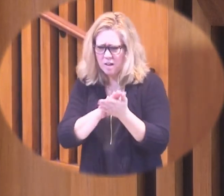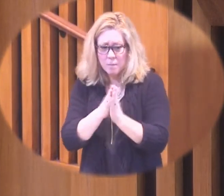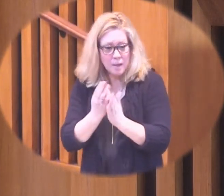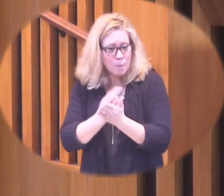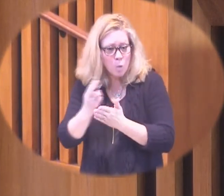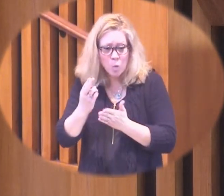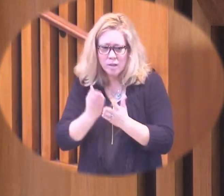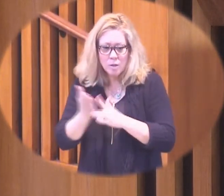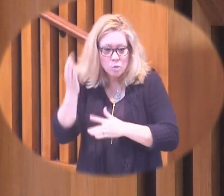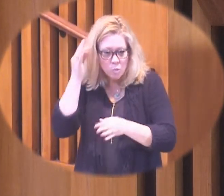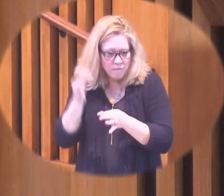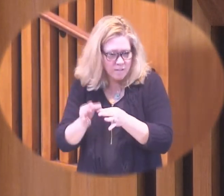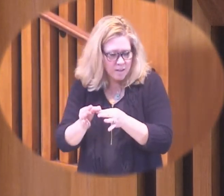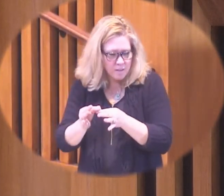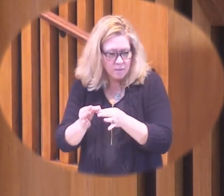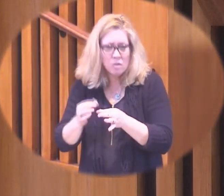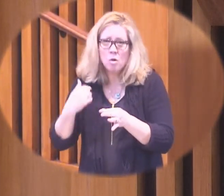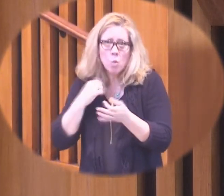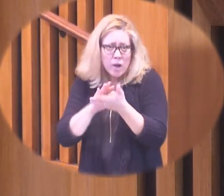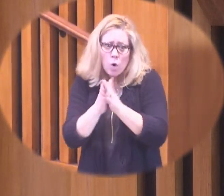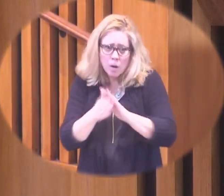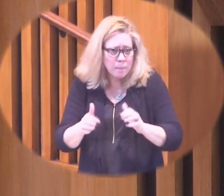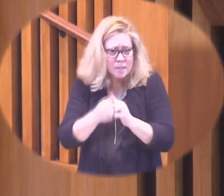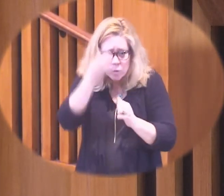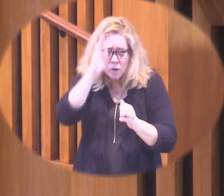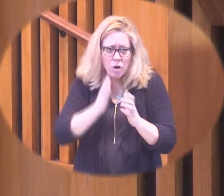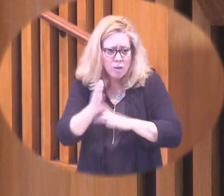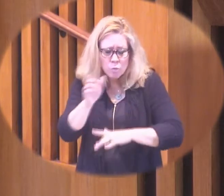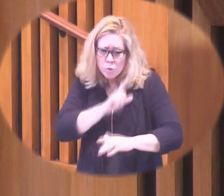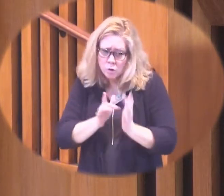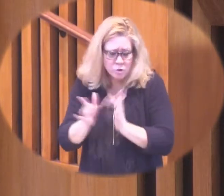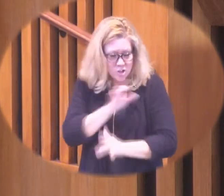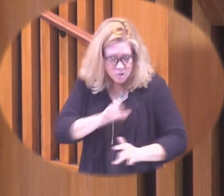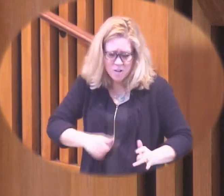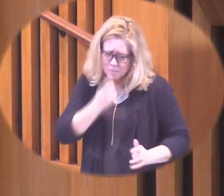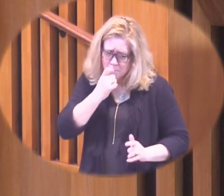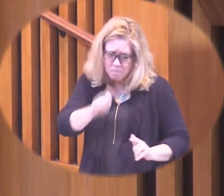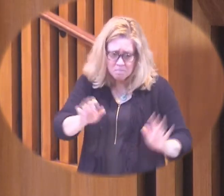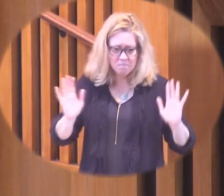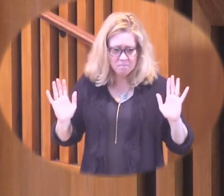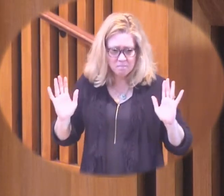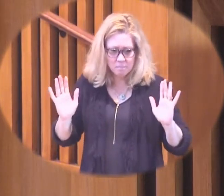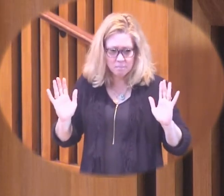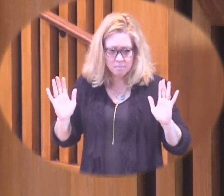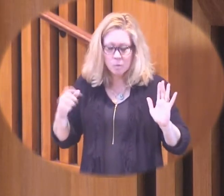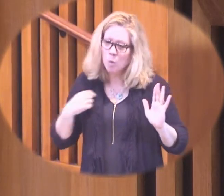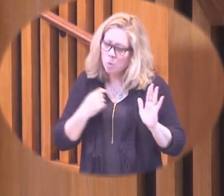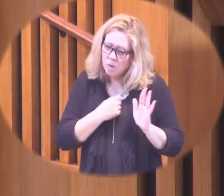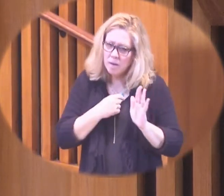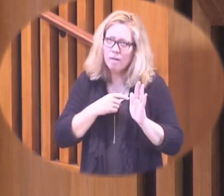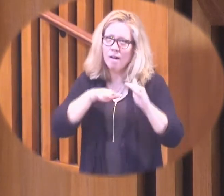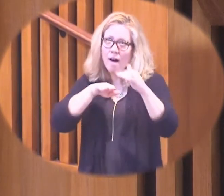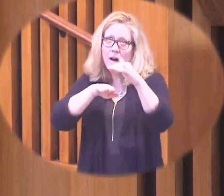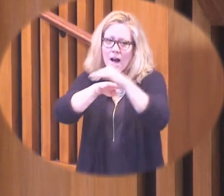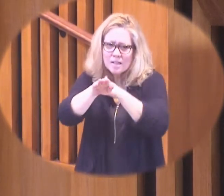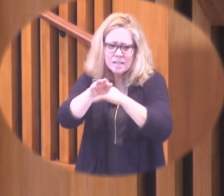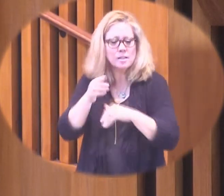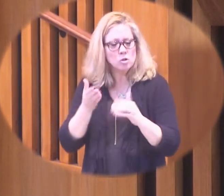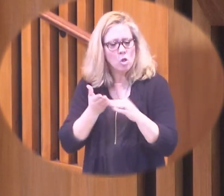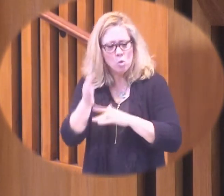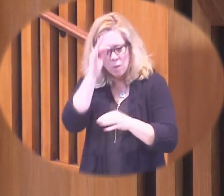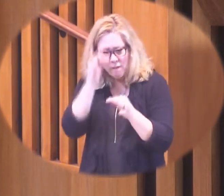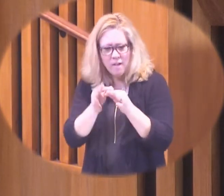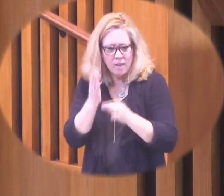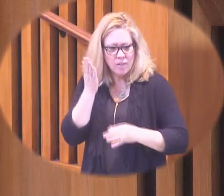faith, we have peace with God through our Lord Jesus Christ, through whom we have gained access by faith